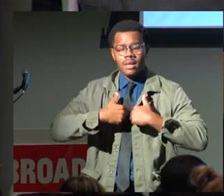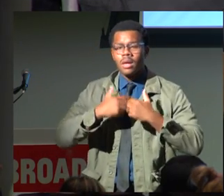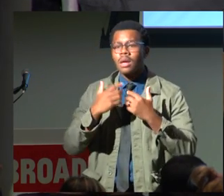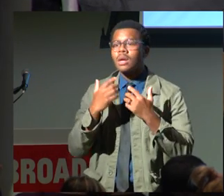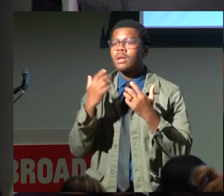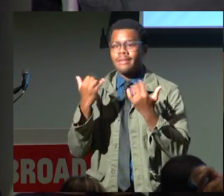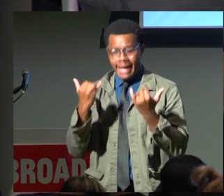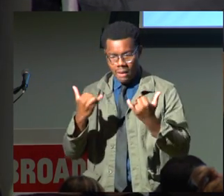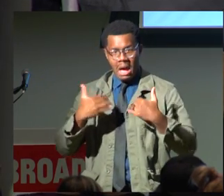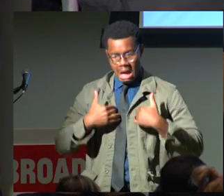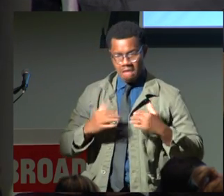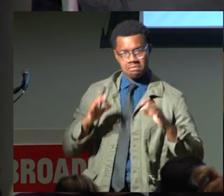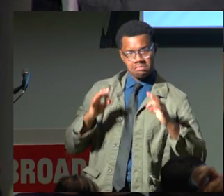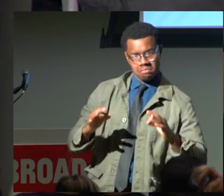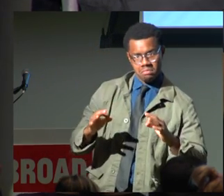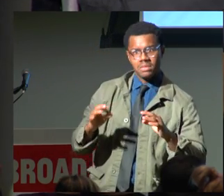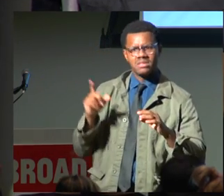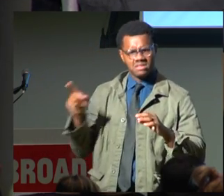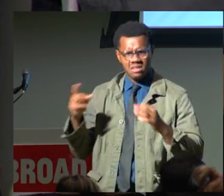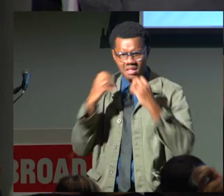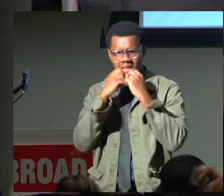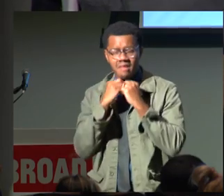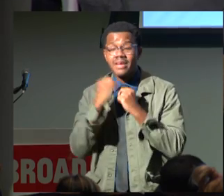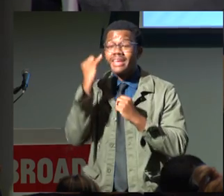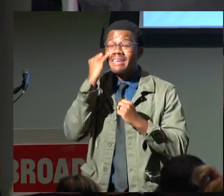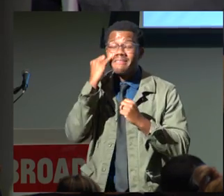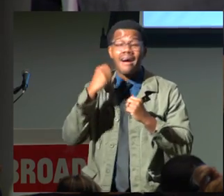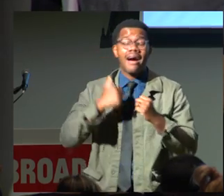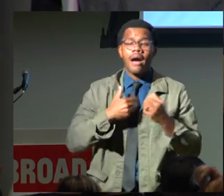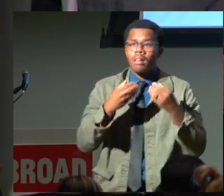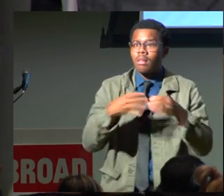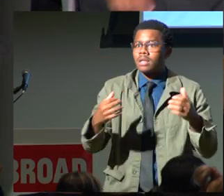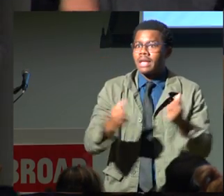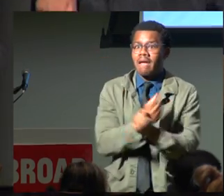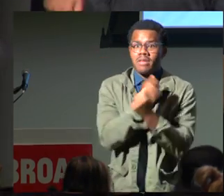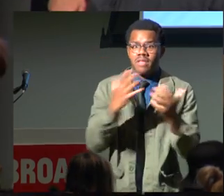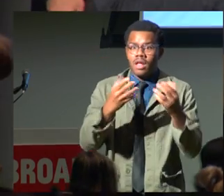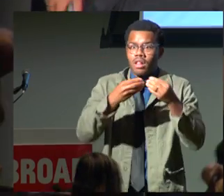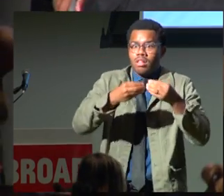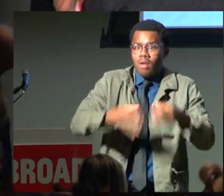still gonna love me, unless she happens to meet, what's that actor? Yeah, you like that?